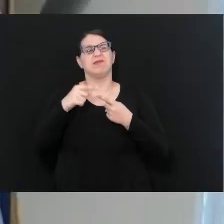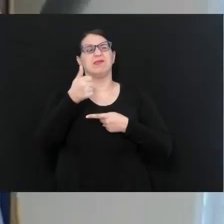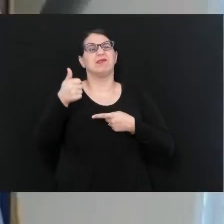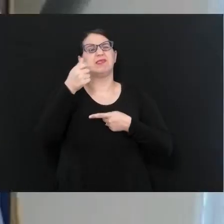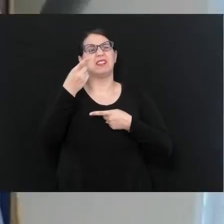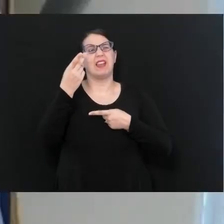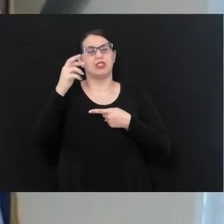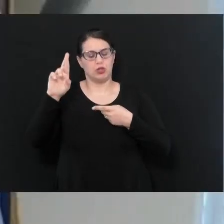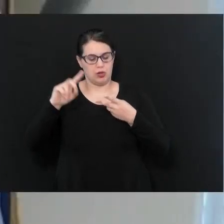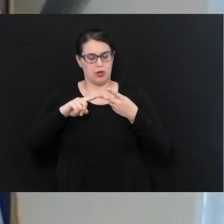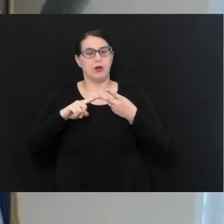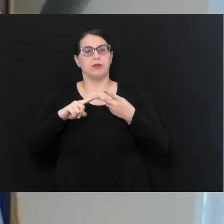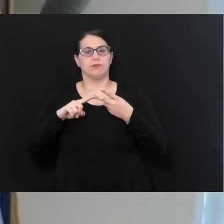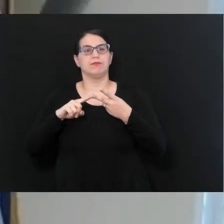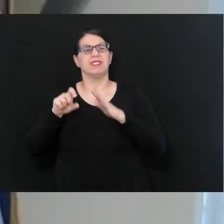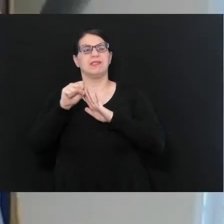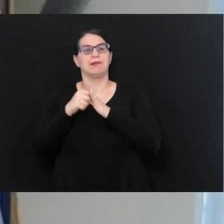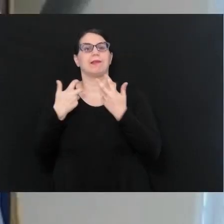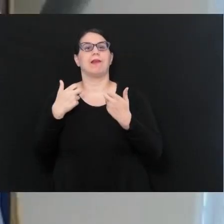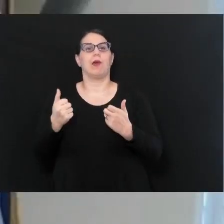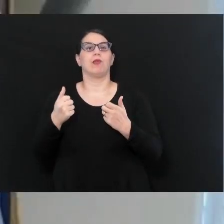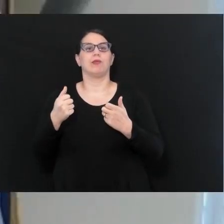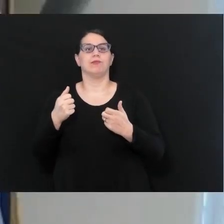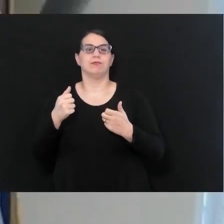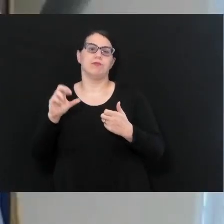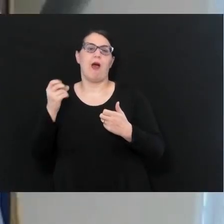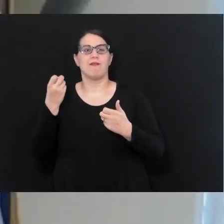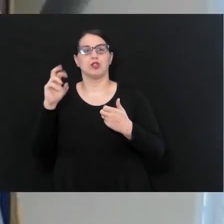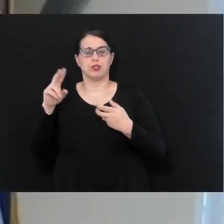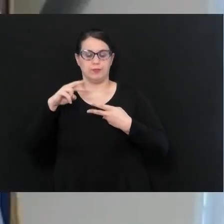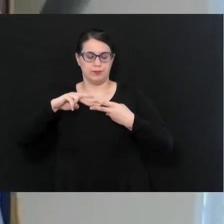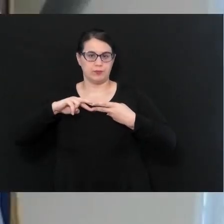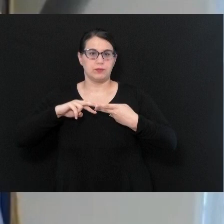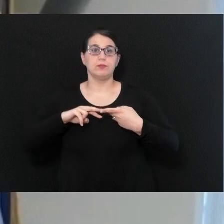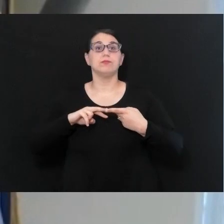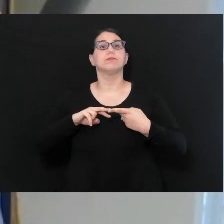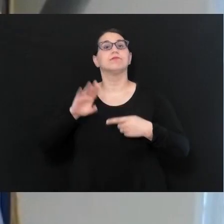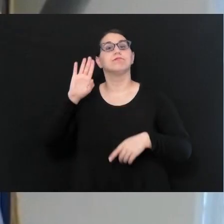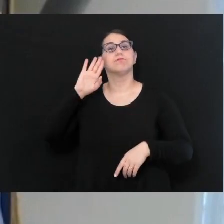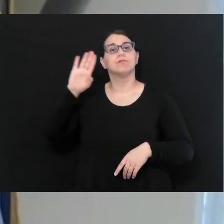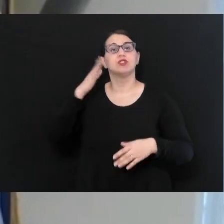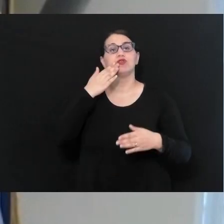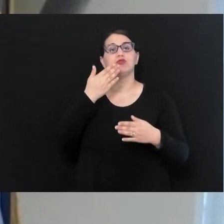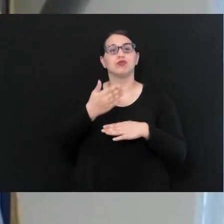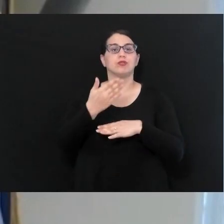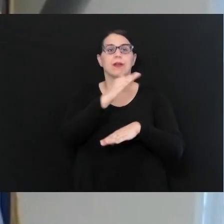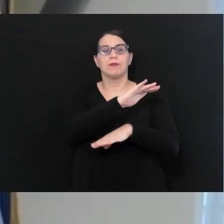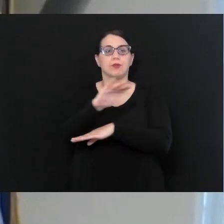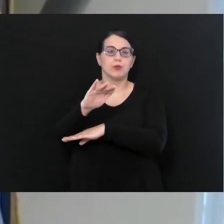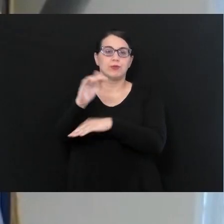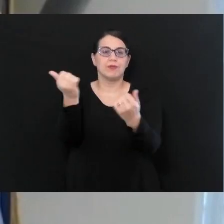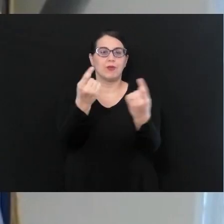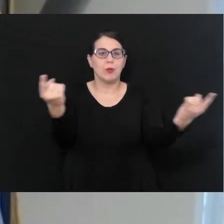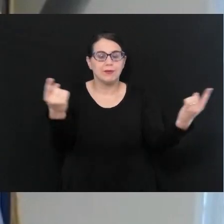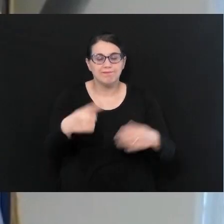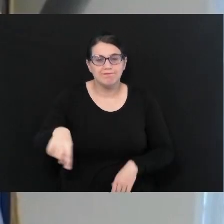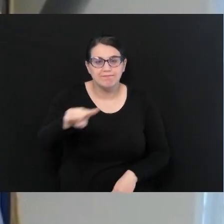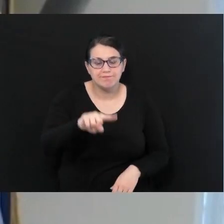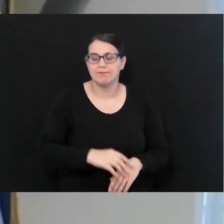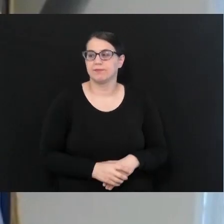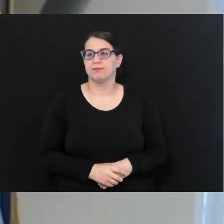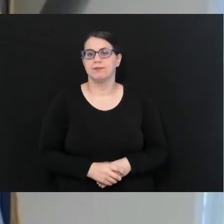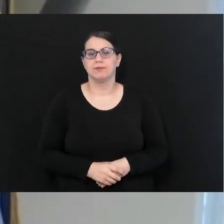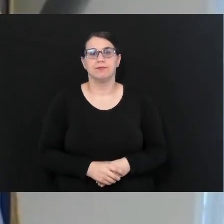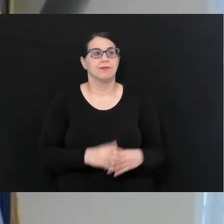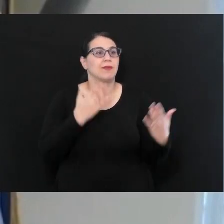Good afternoon, everyone. I don't have any prepared remarks, but I would like to thank our local providers out there again. We